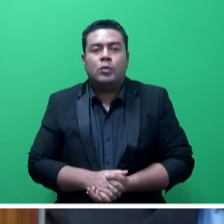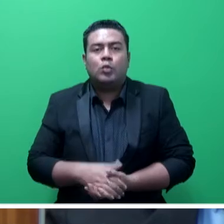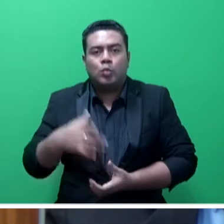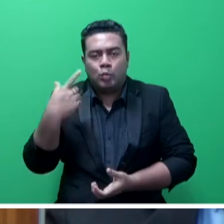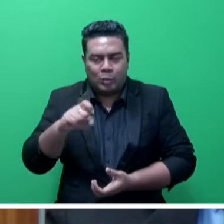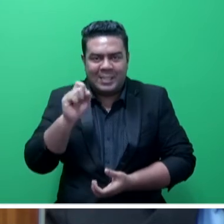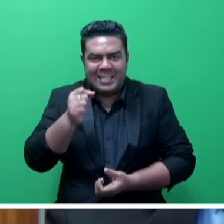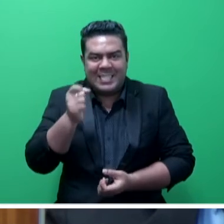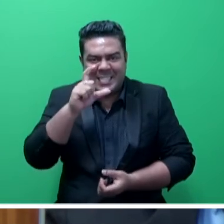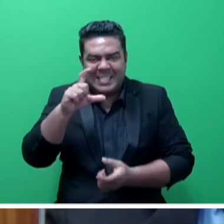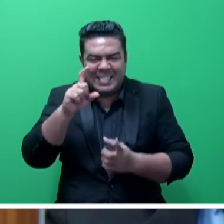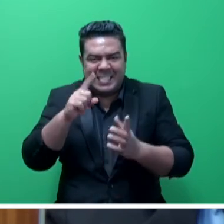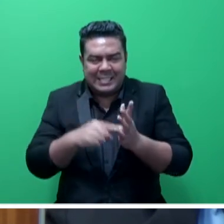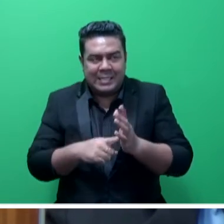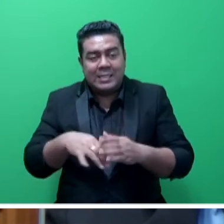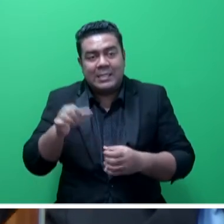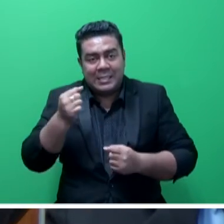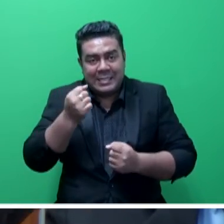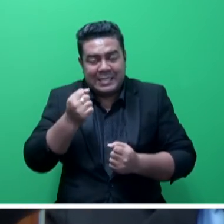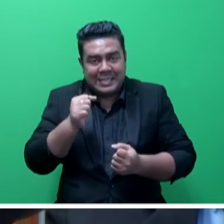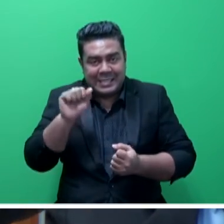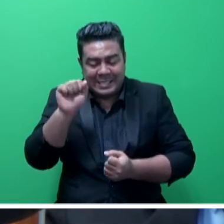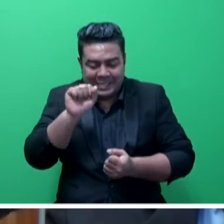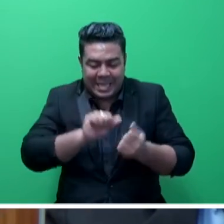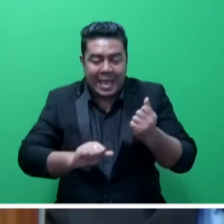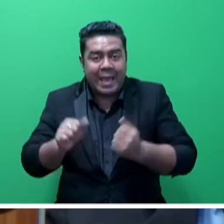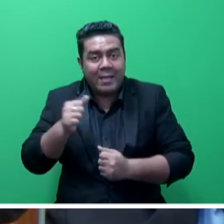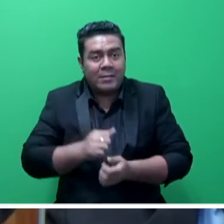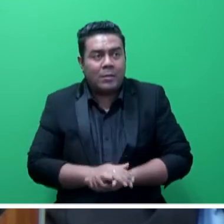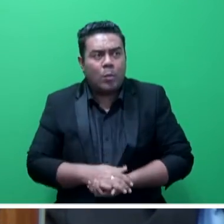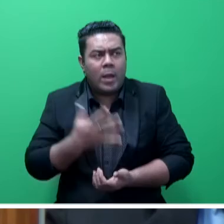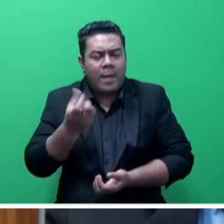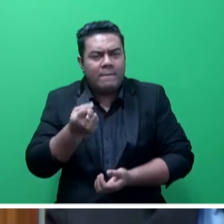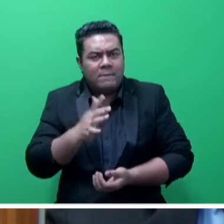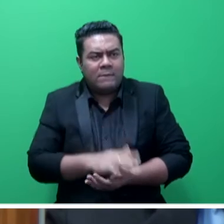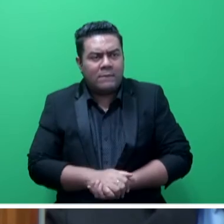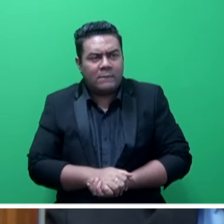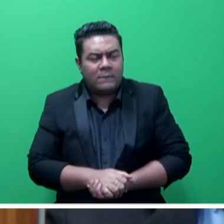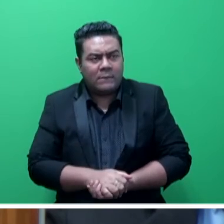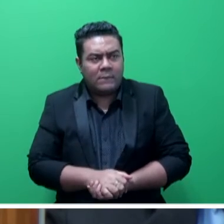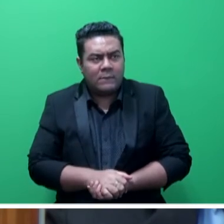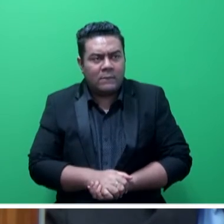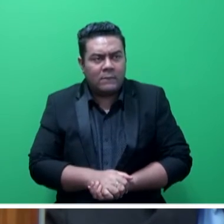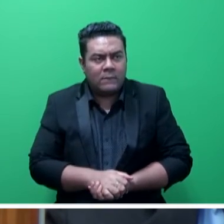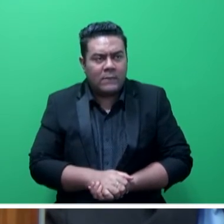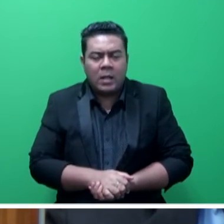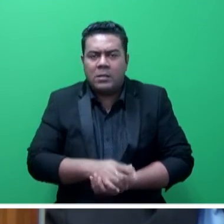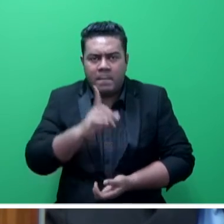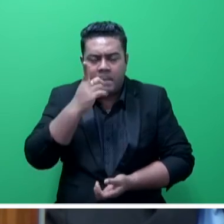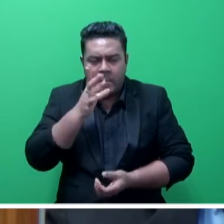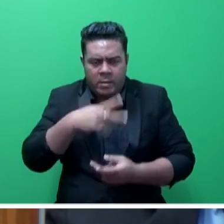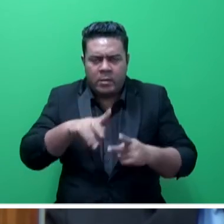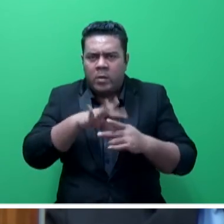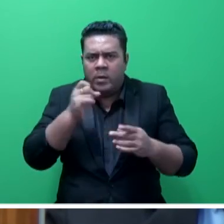scan. Honourable Speaker, there are also cases that not necessarily require a CT scan, and they